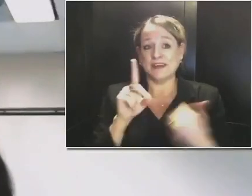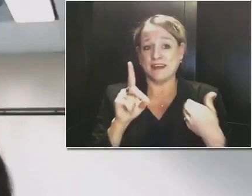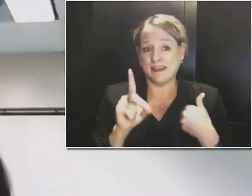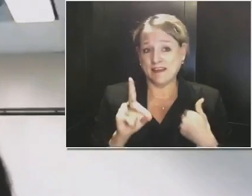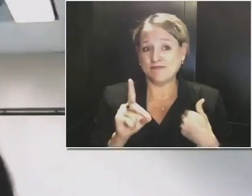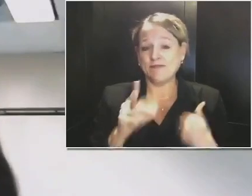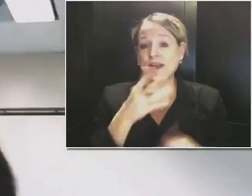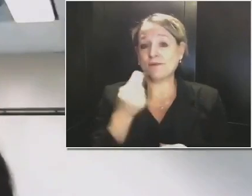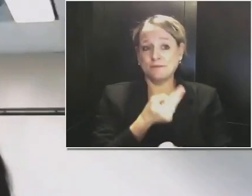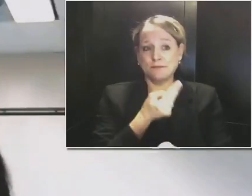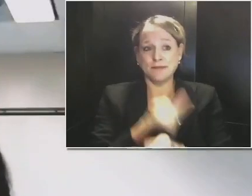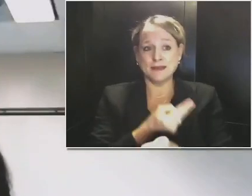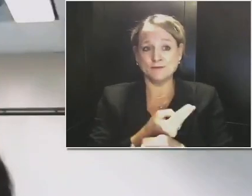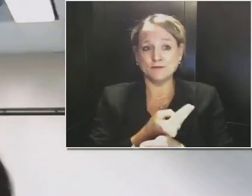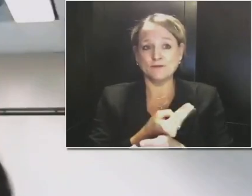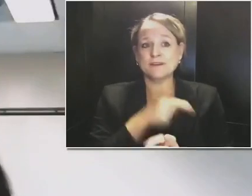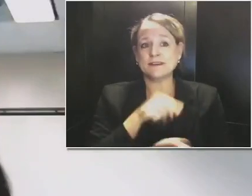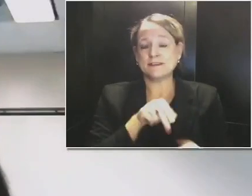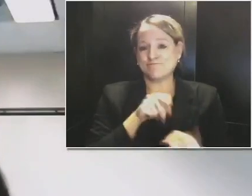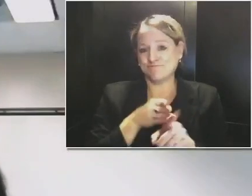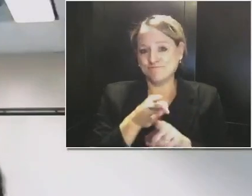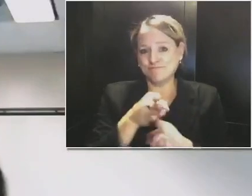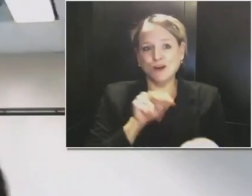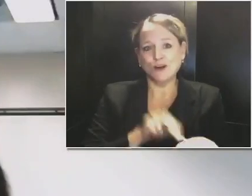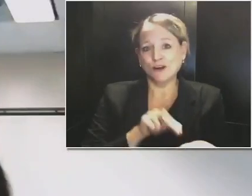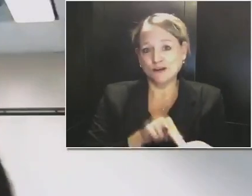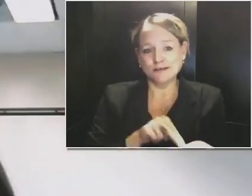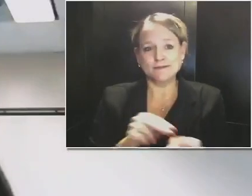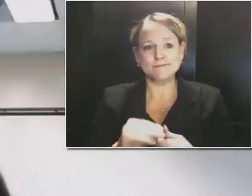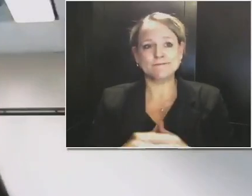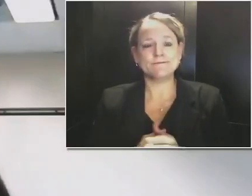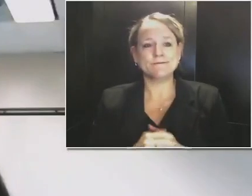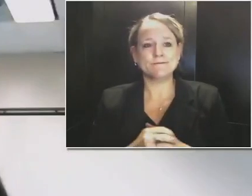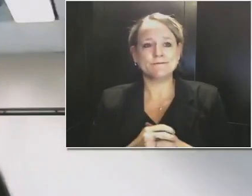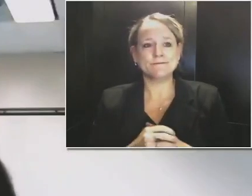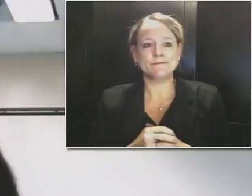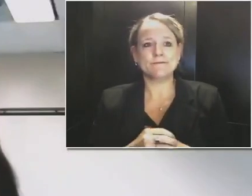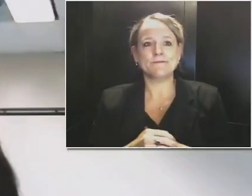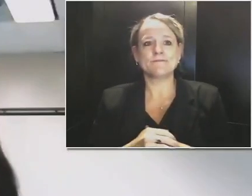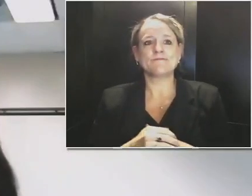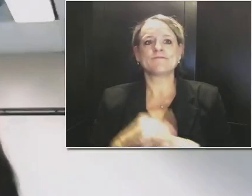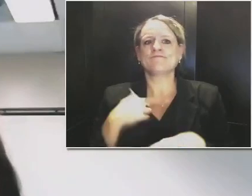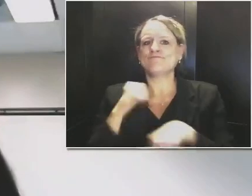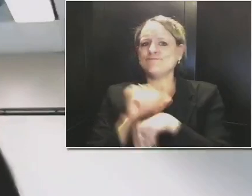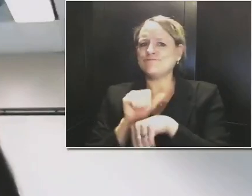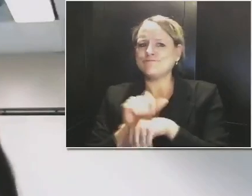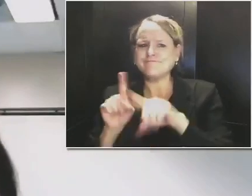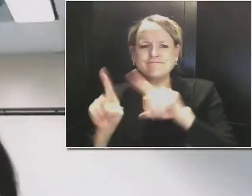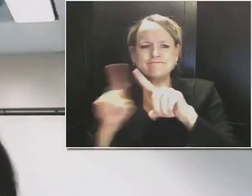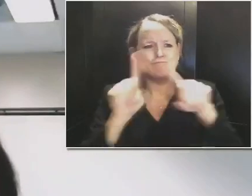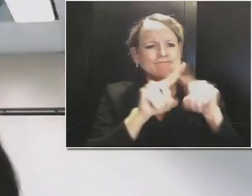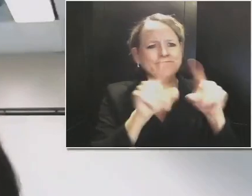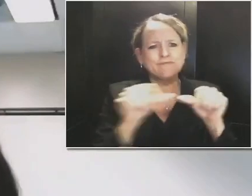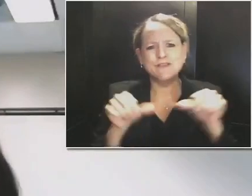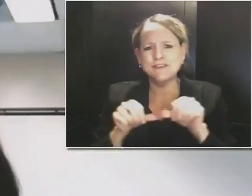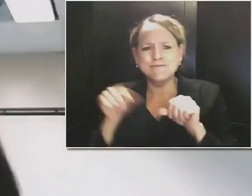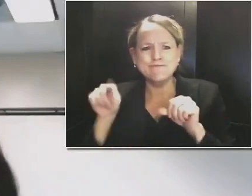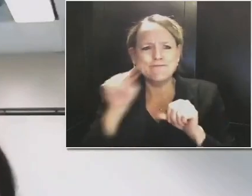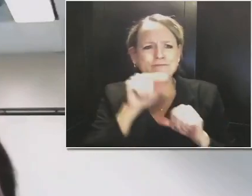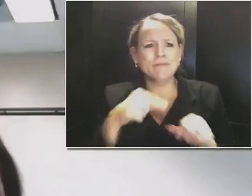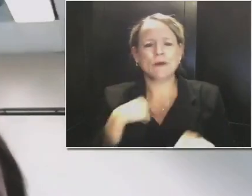Health Institute, where we ranked the health of over 3,000 counties every year based on over 35